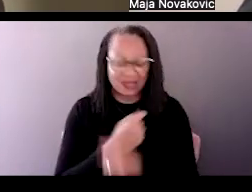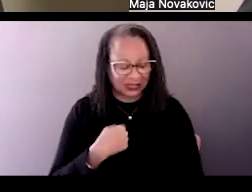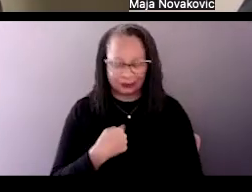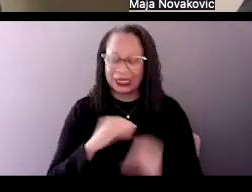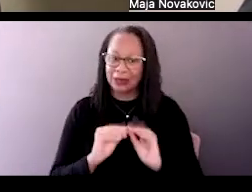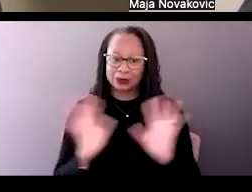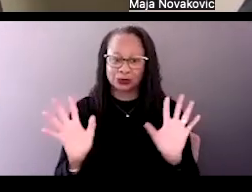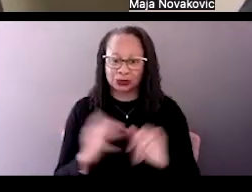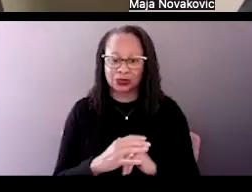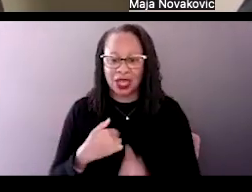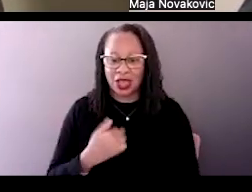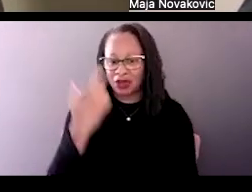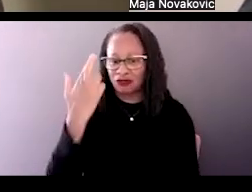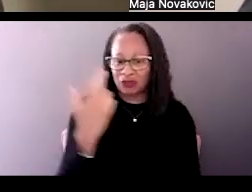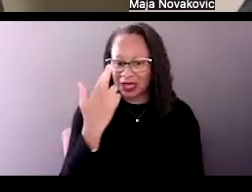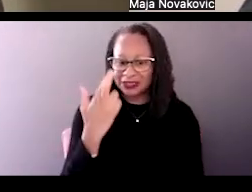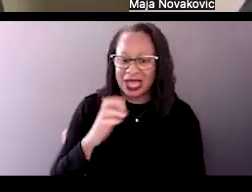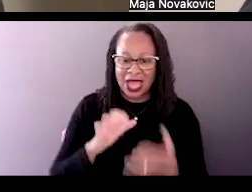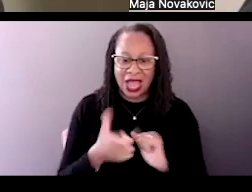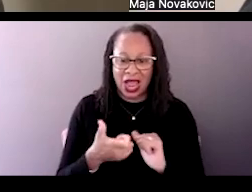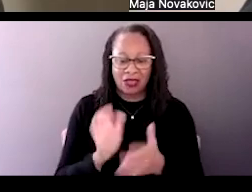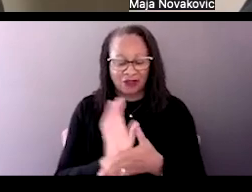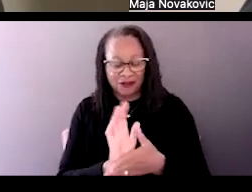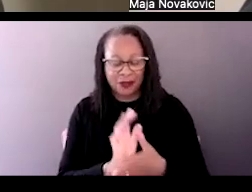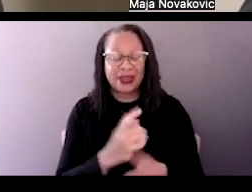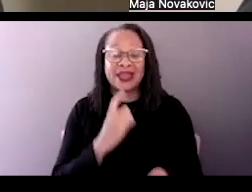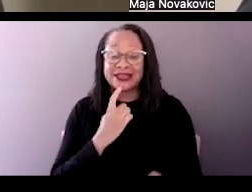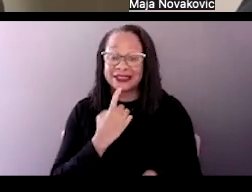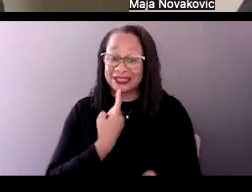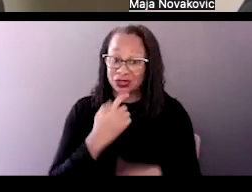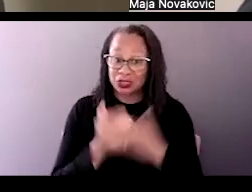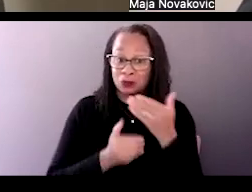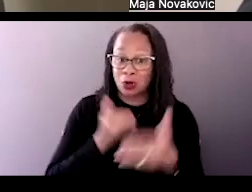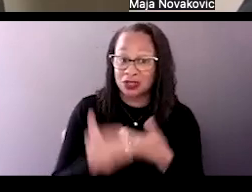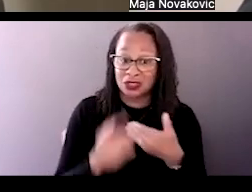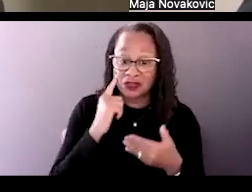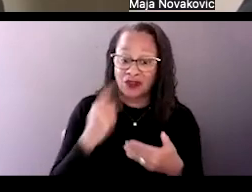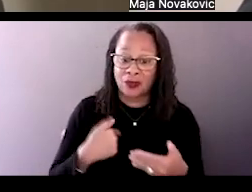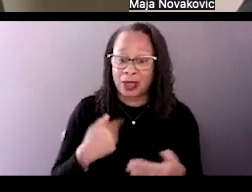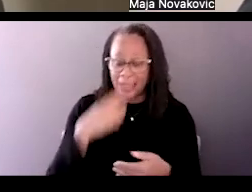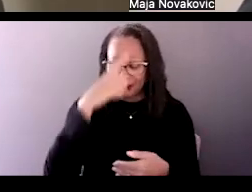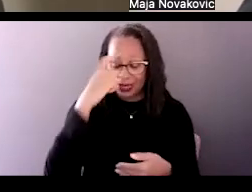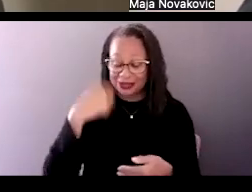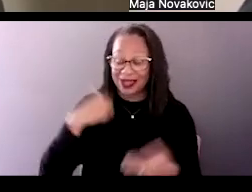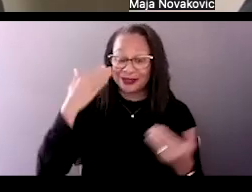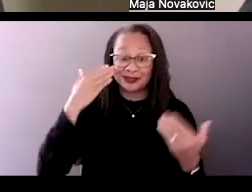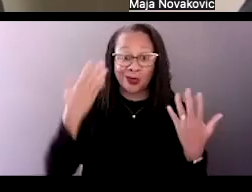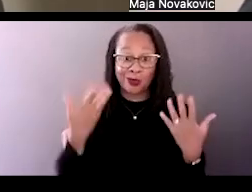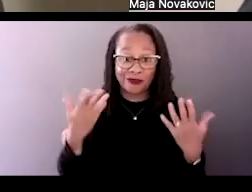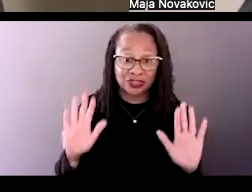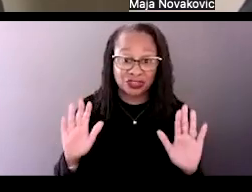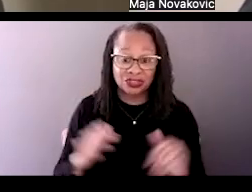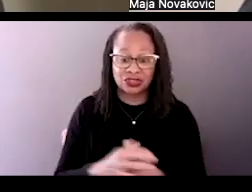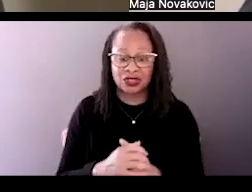I realized how the film is a serious process for me because I know that